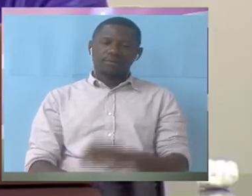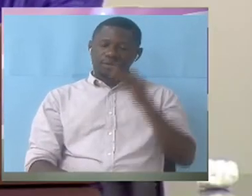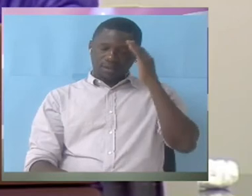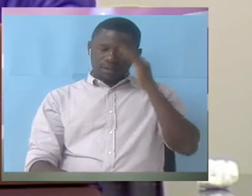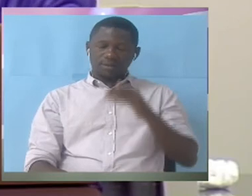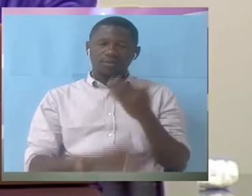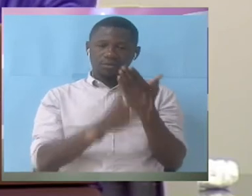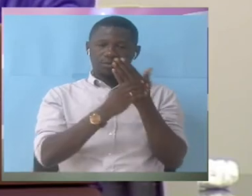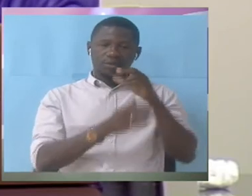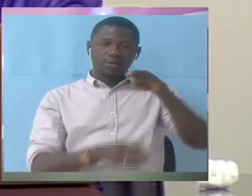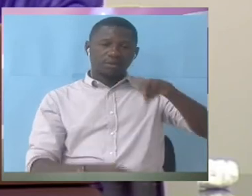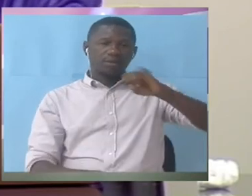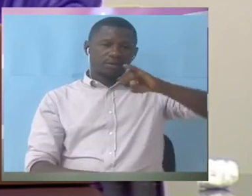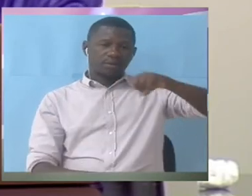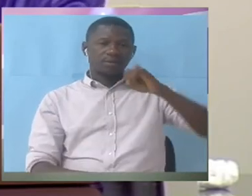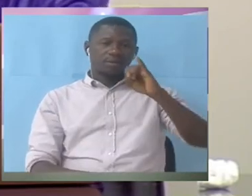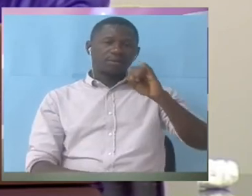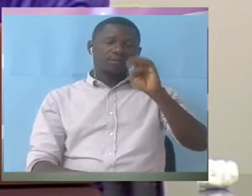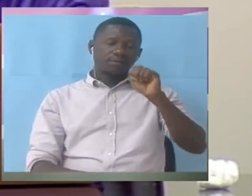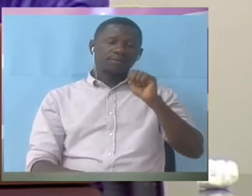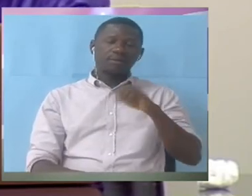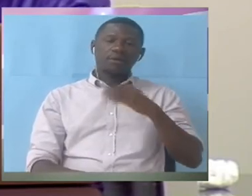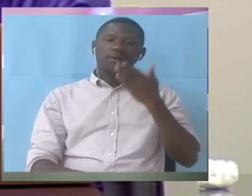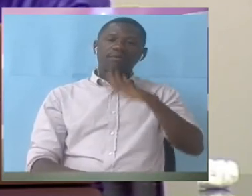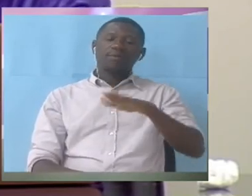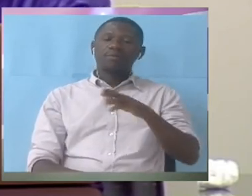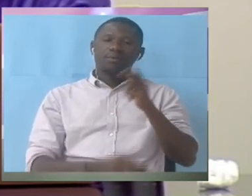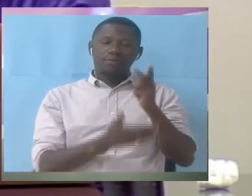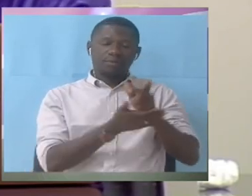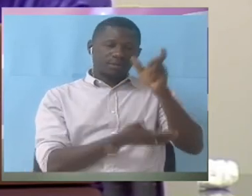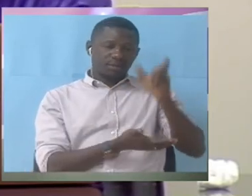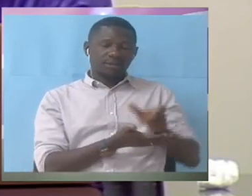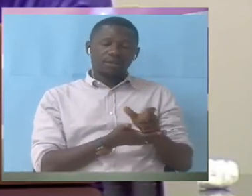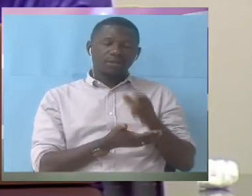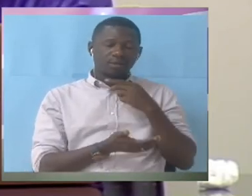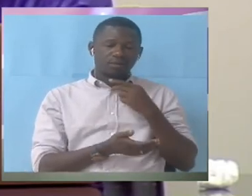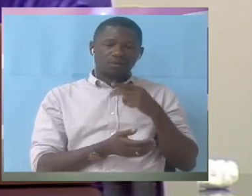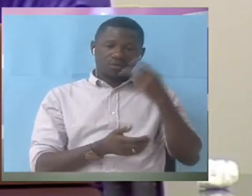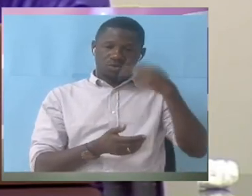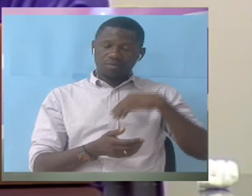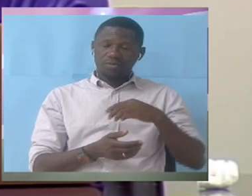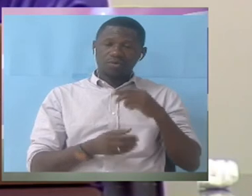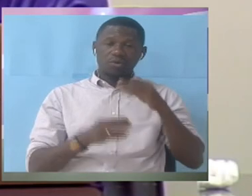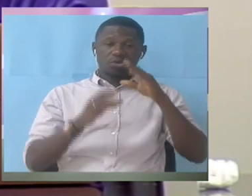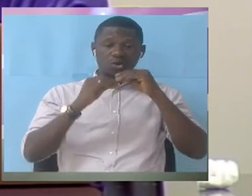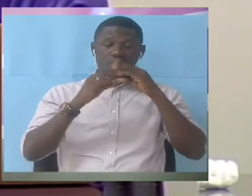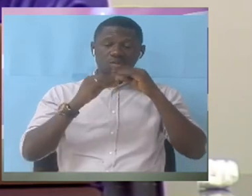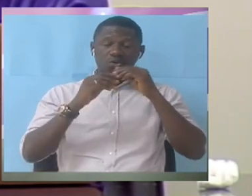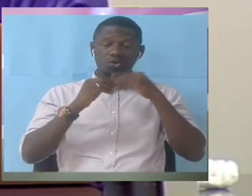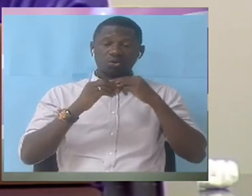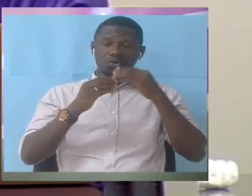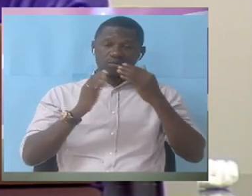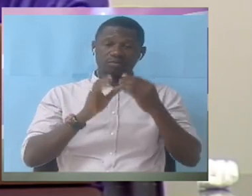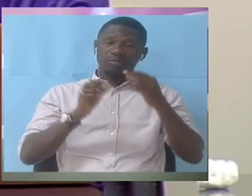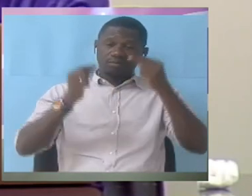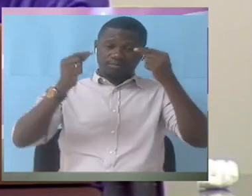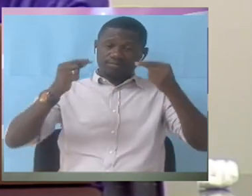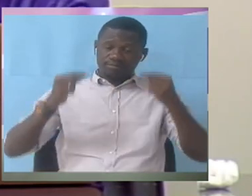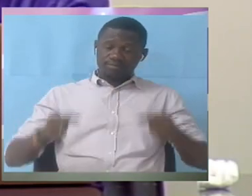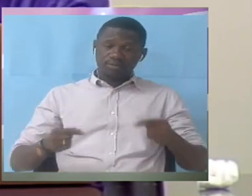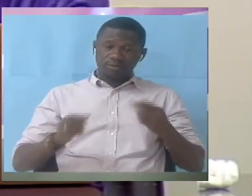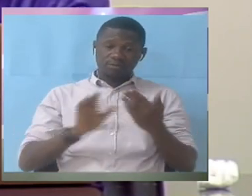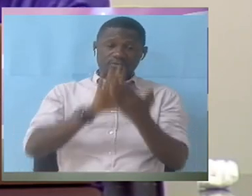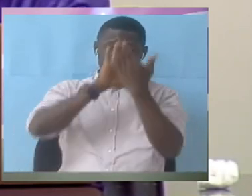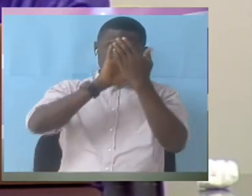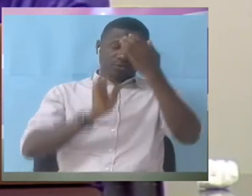Thank you, Dr. Njie. From the witnesses that have testified before this commission. Ci sédey ñewon fi wax ci kanami commission bi. They